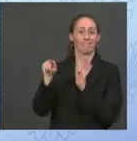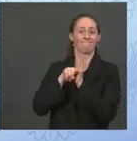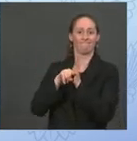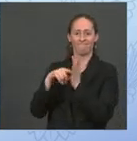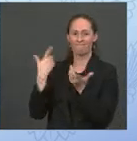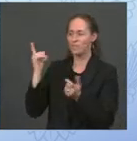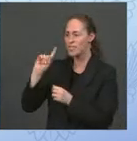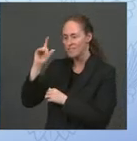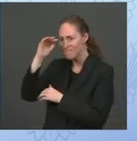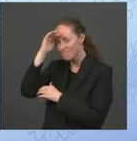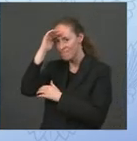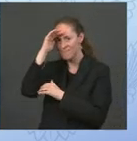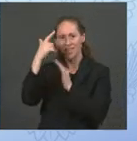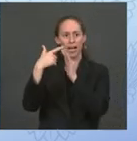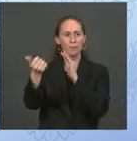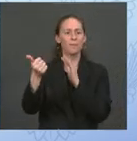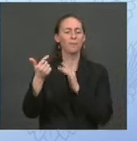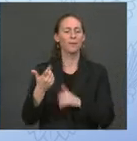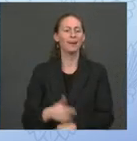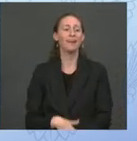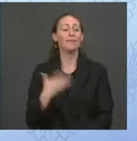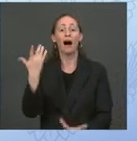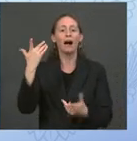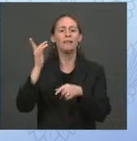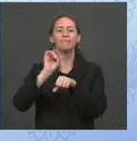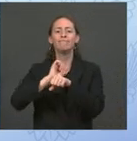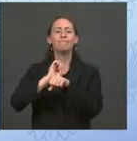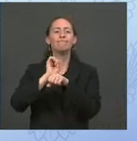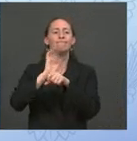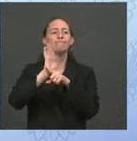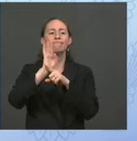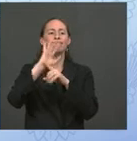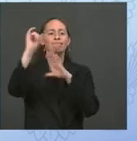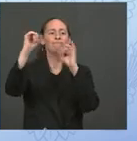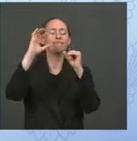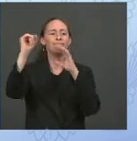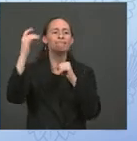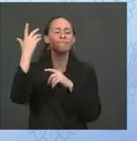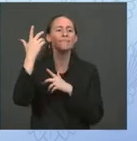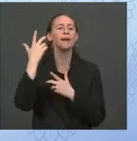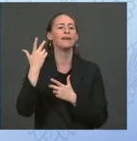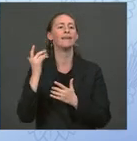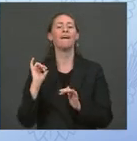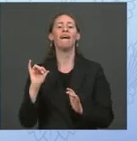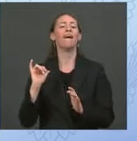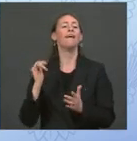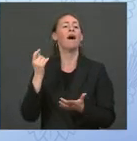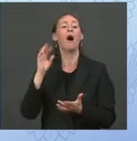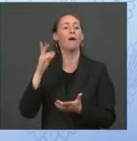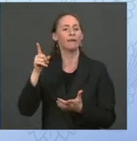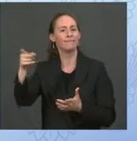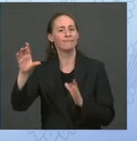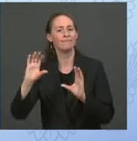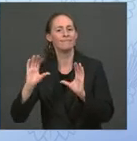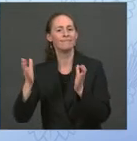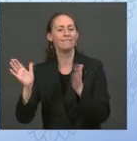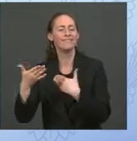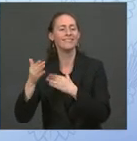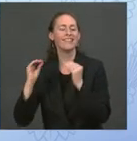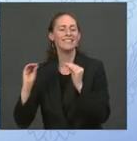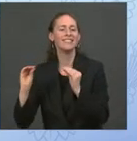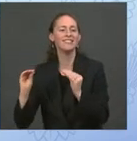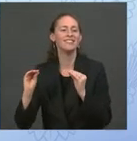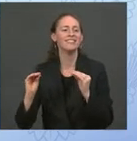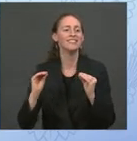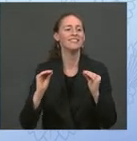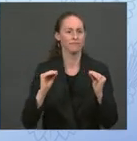that she is either traveling on behalf of the people of this country or going to her classroom teaching 15